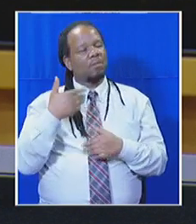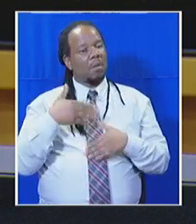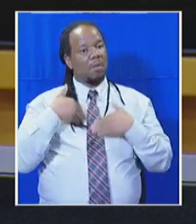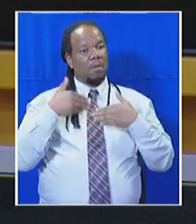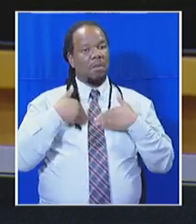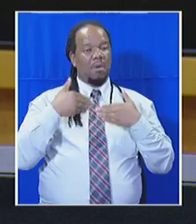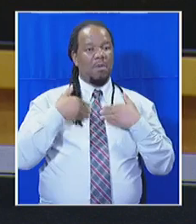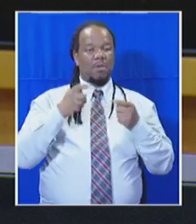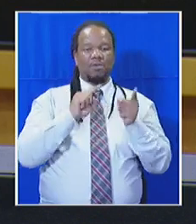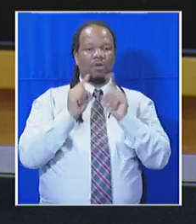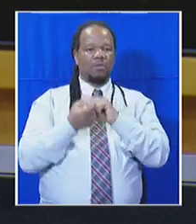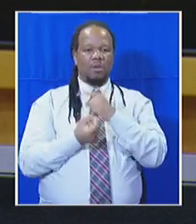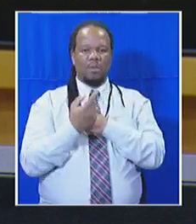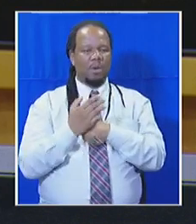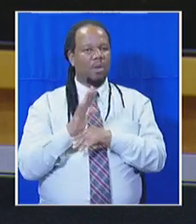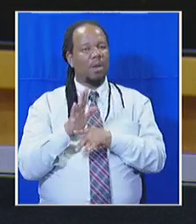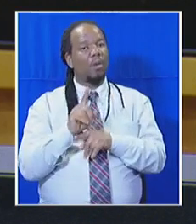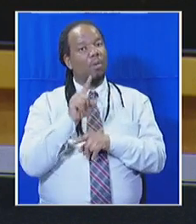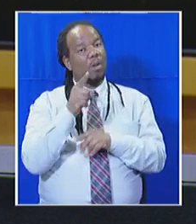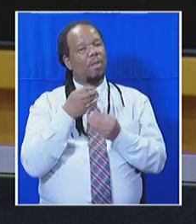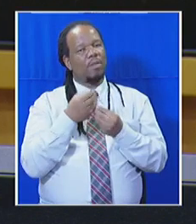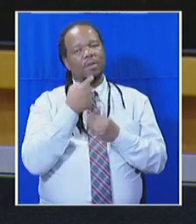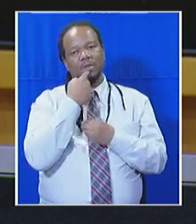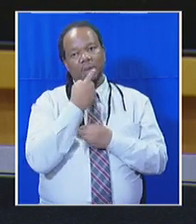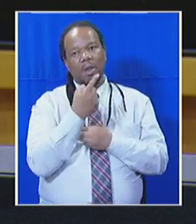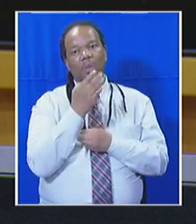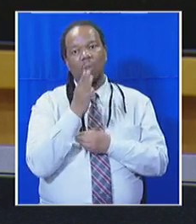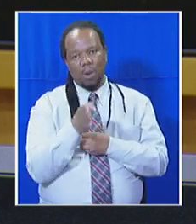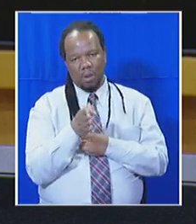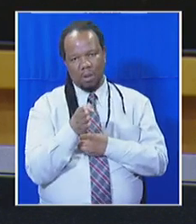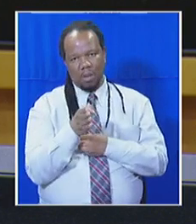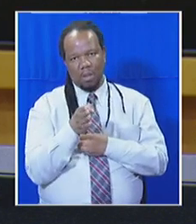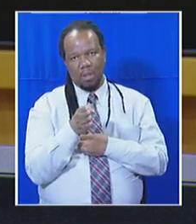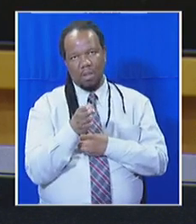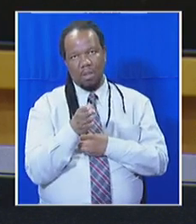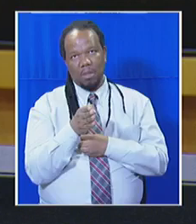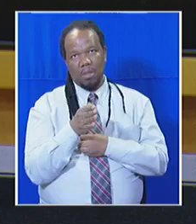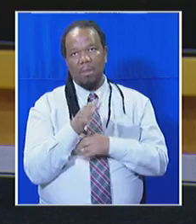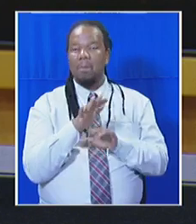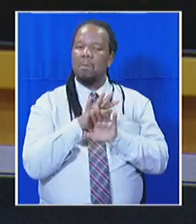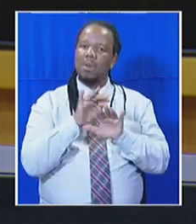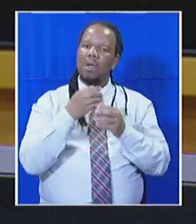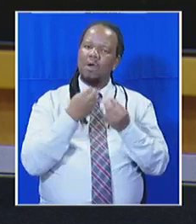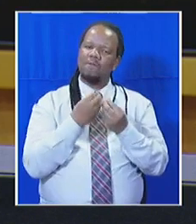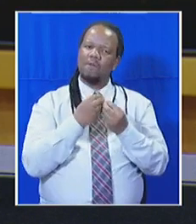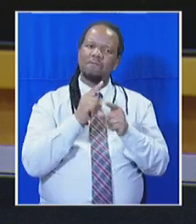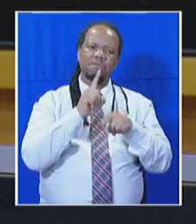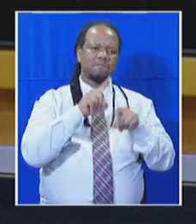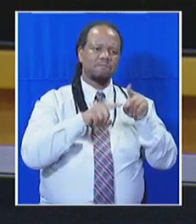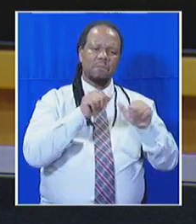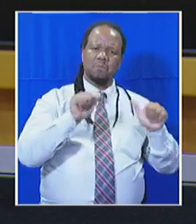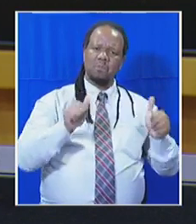about transformation, but I can tell you one thing, that we've got a very comprehensive approach to